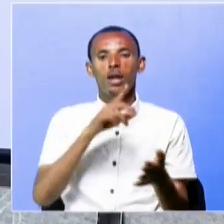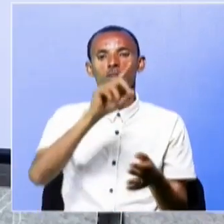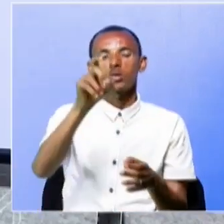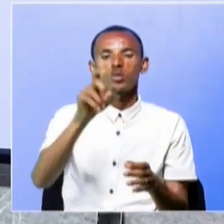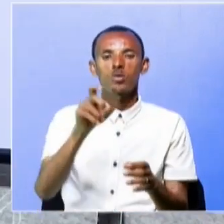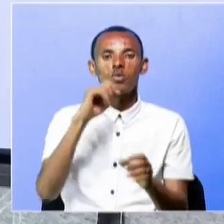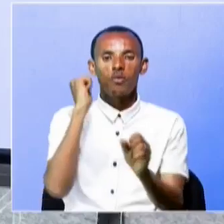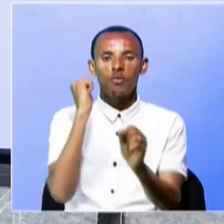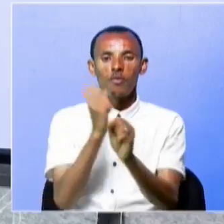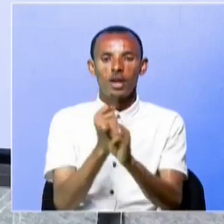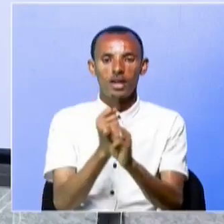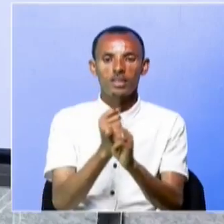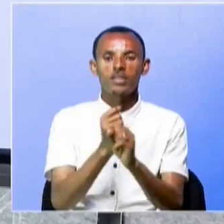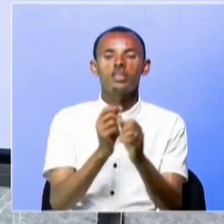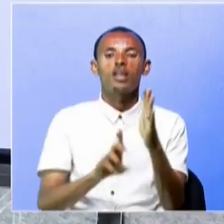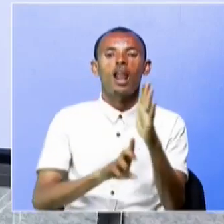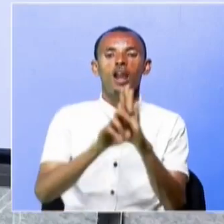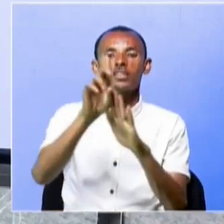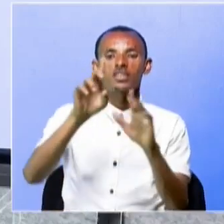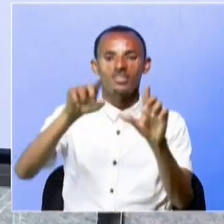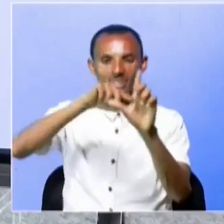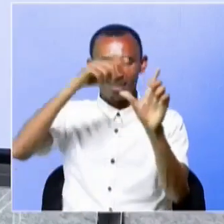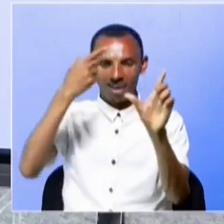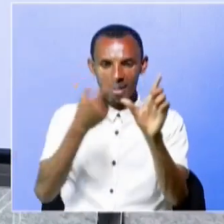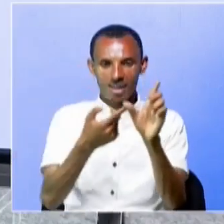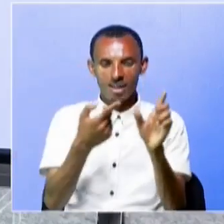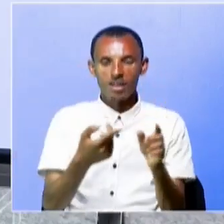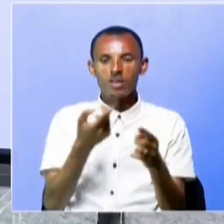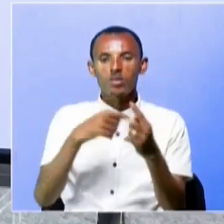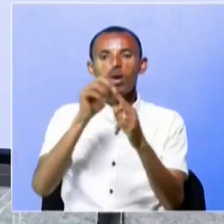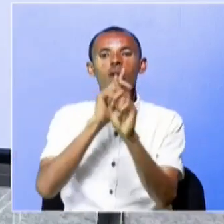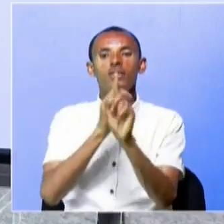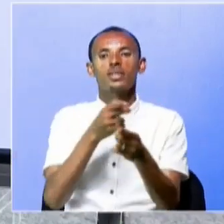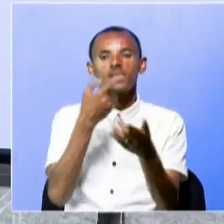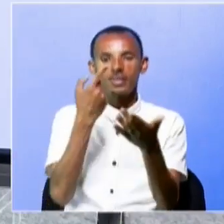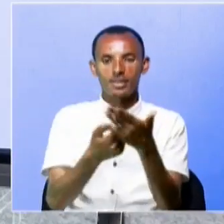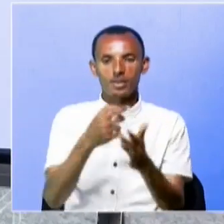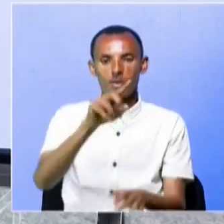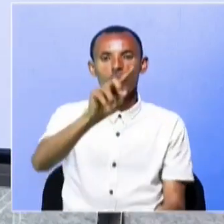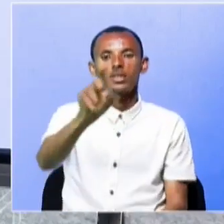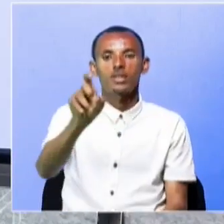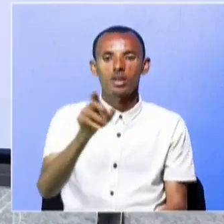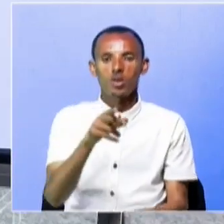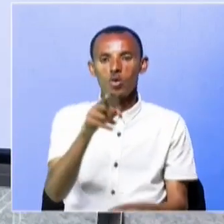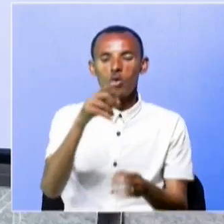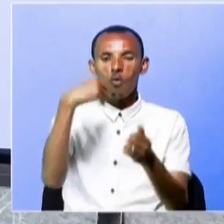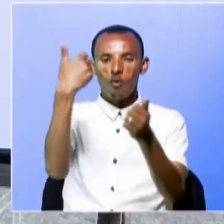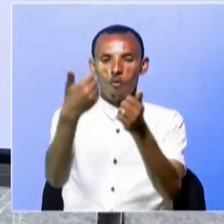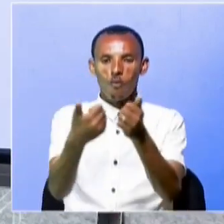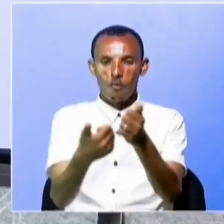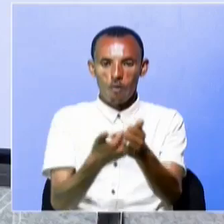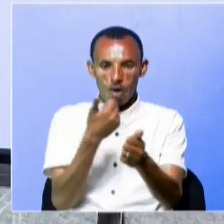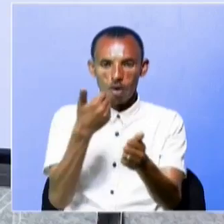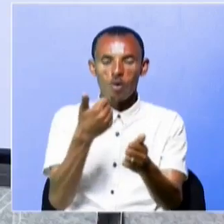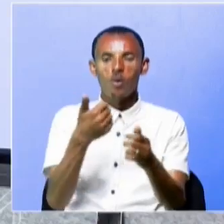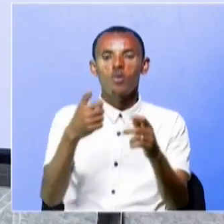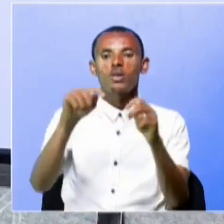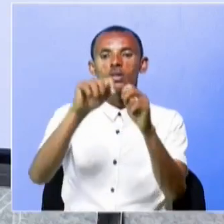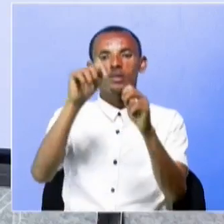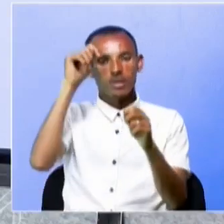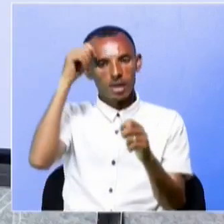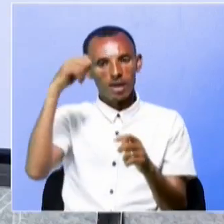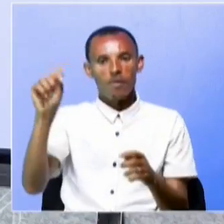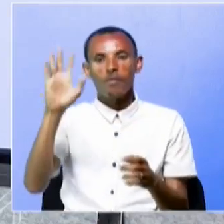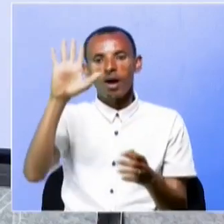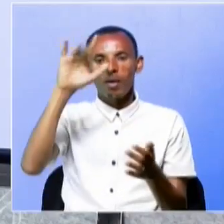to find the largest angle. Okay, to answer this question, you need to follow Theorem 5.1,